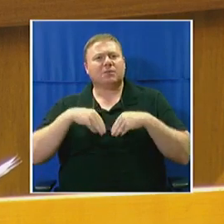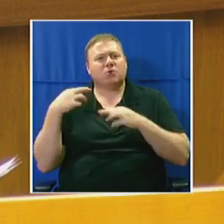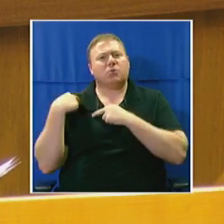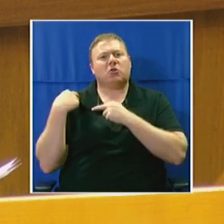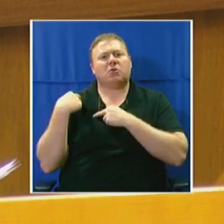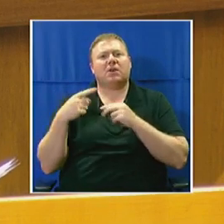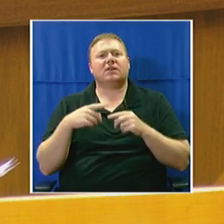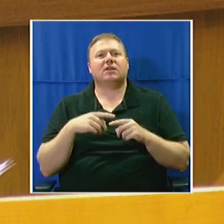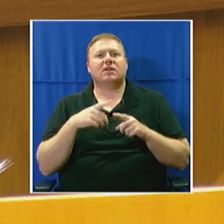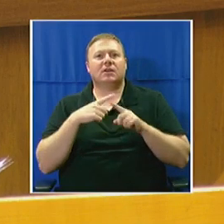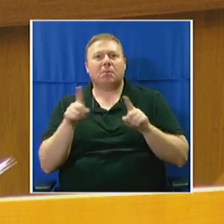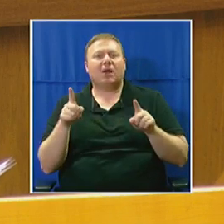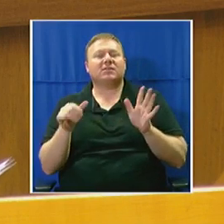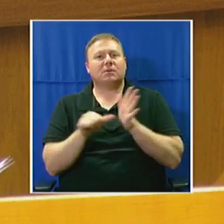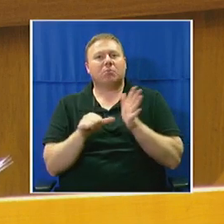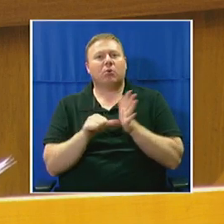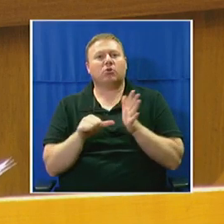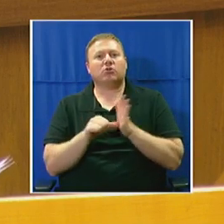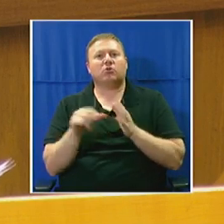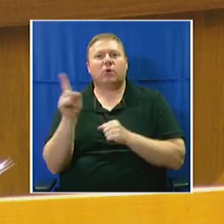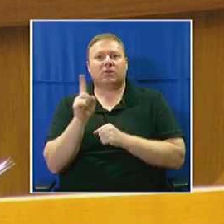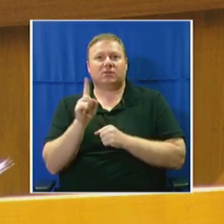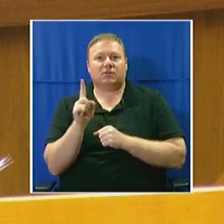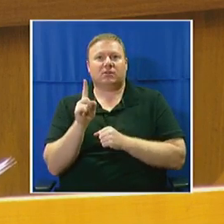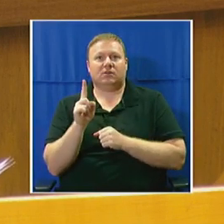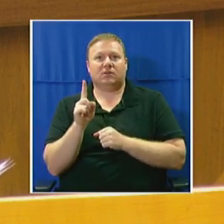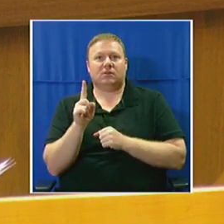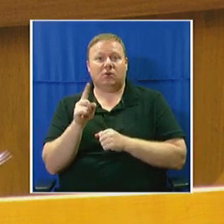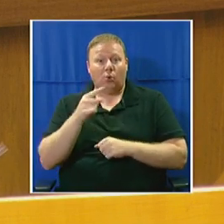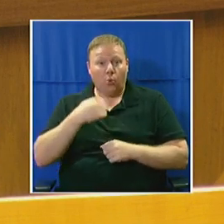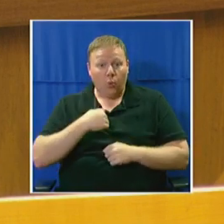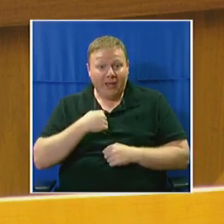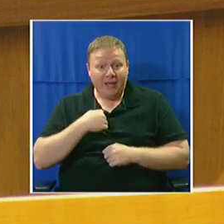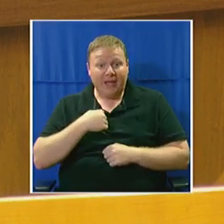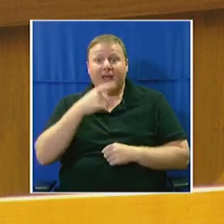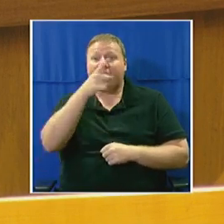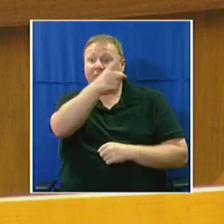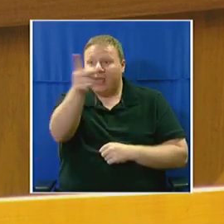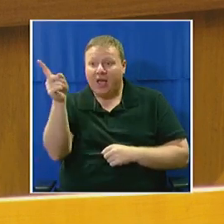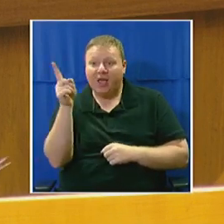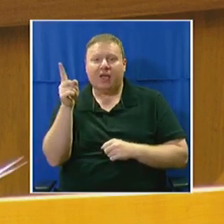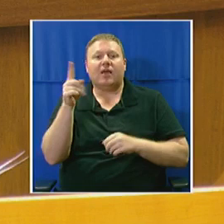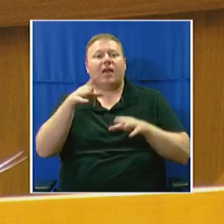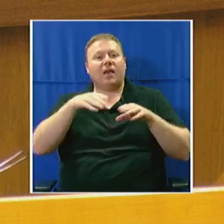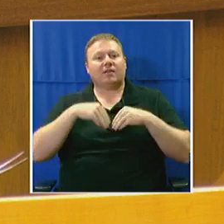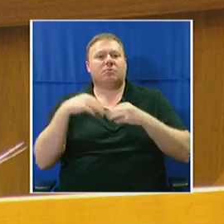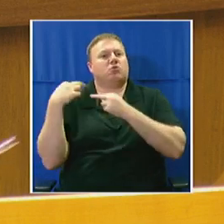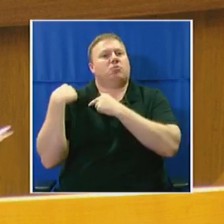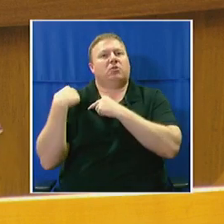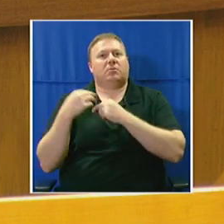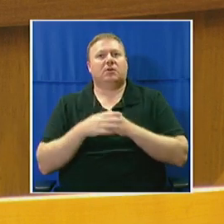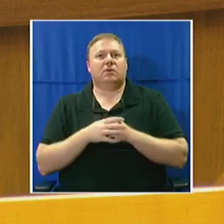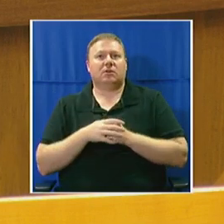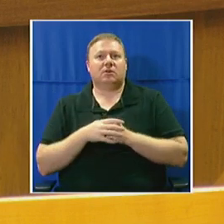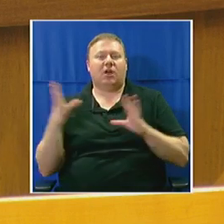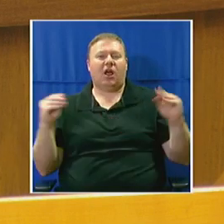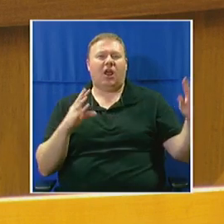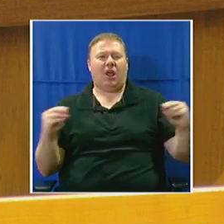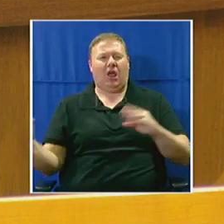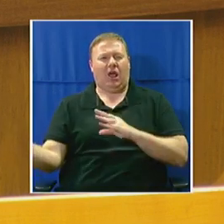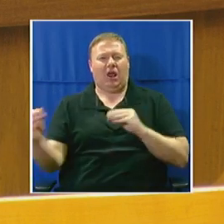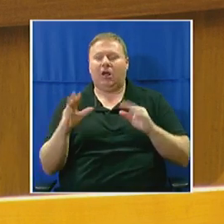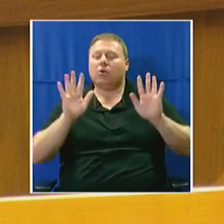but most importantly we and they must hold each other accountable government's role